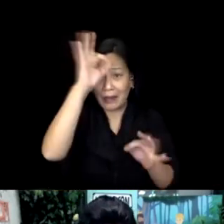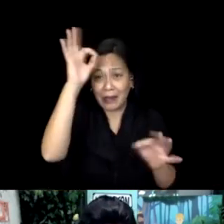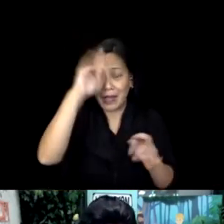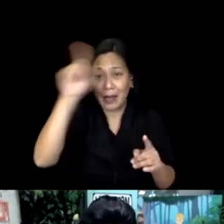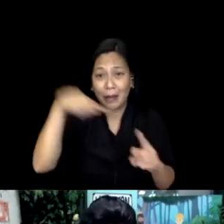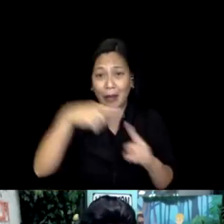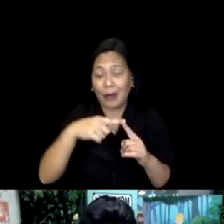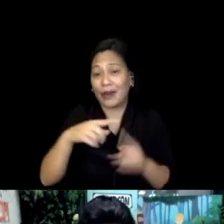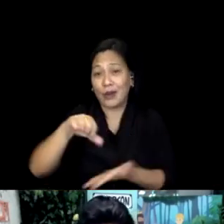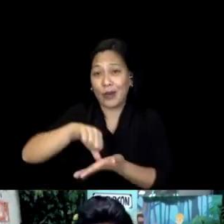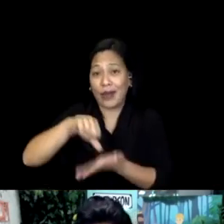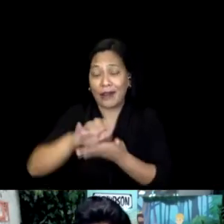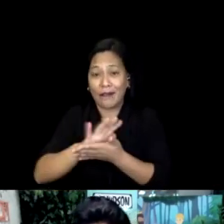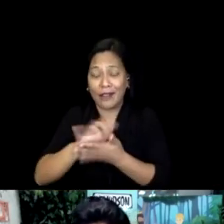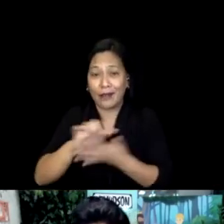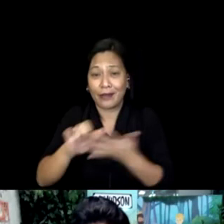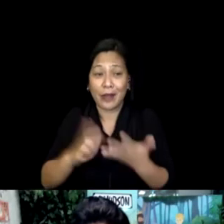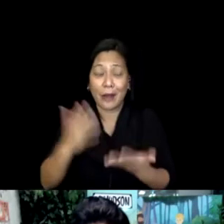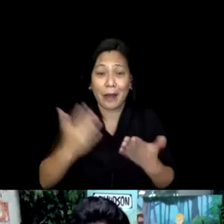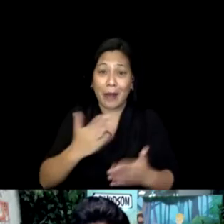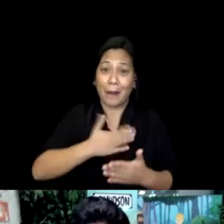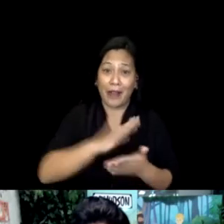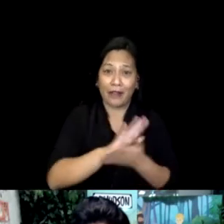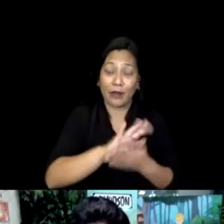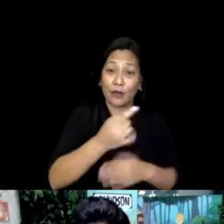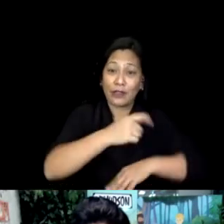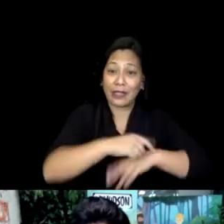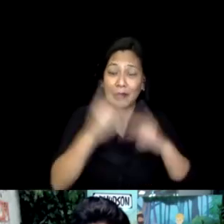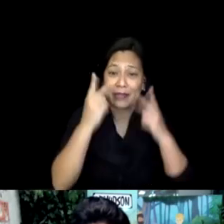Iranian film or just have